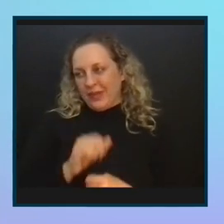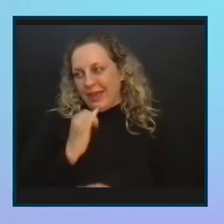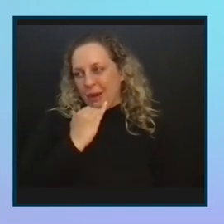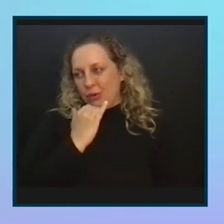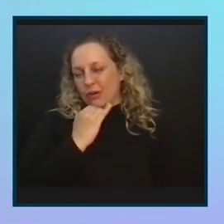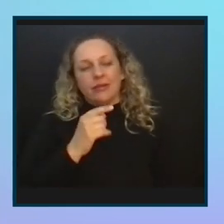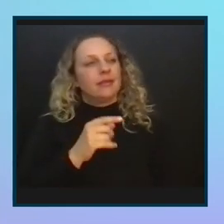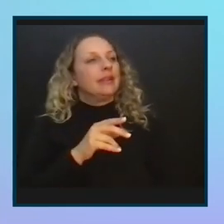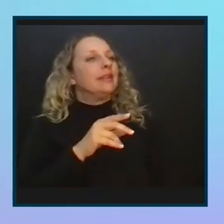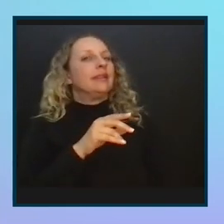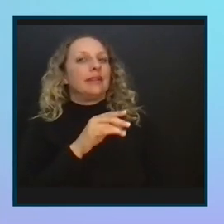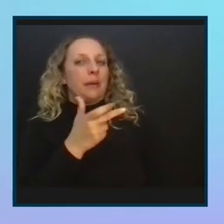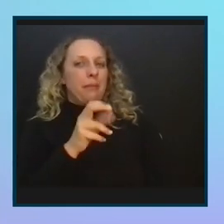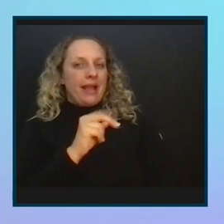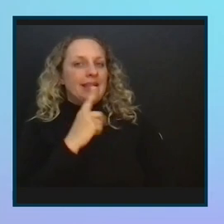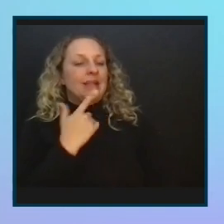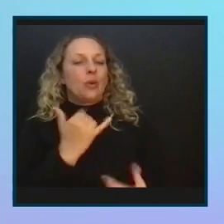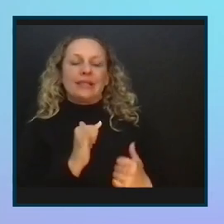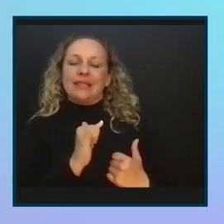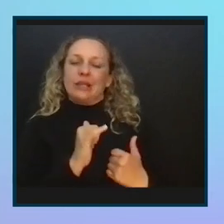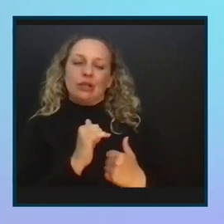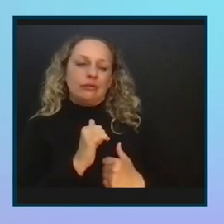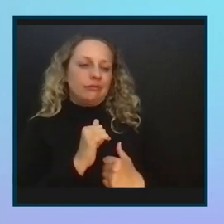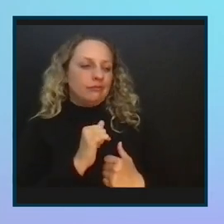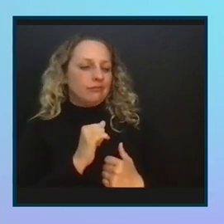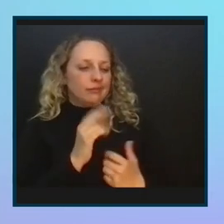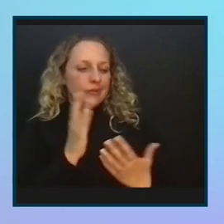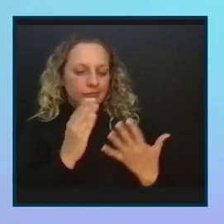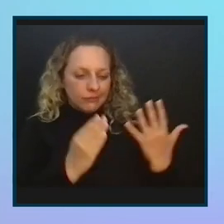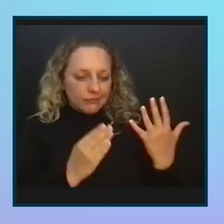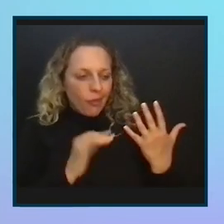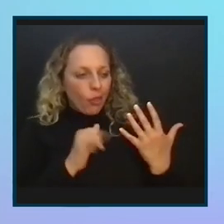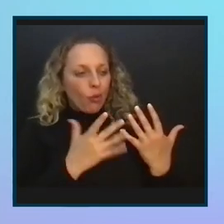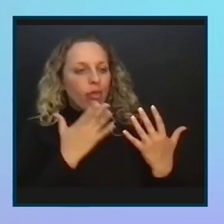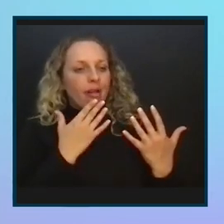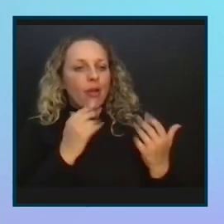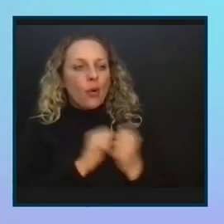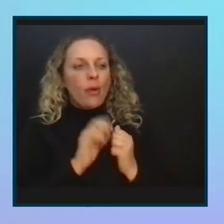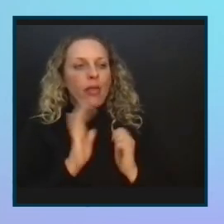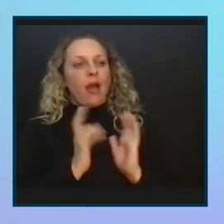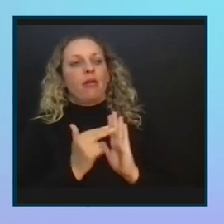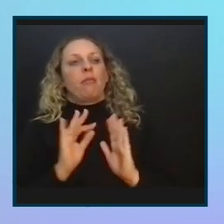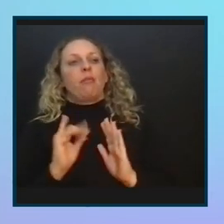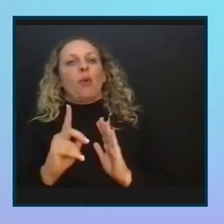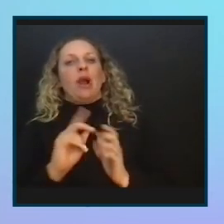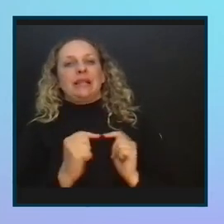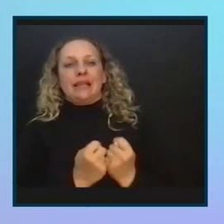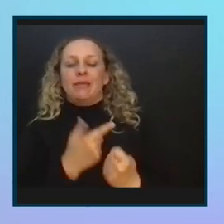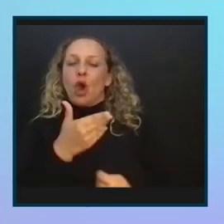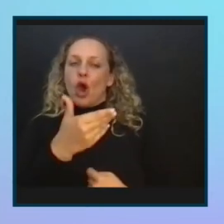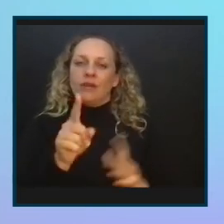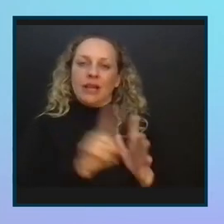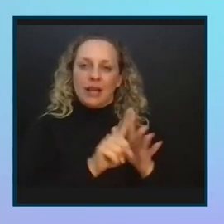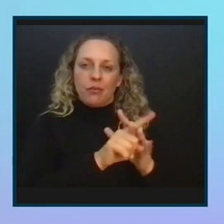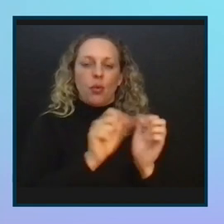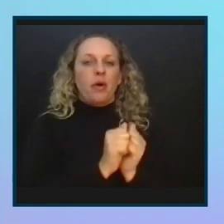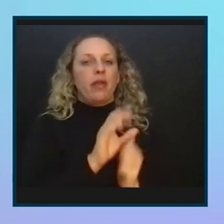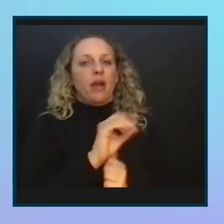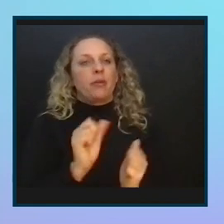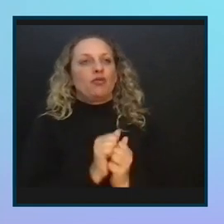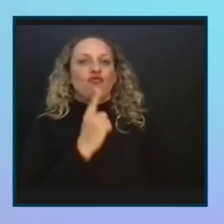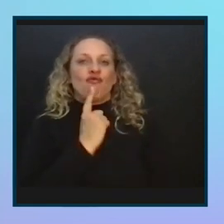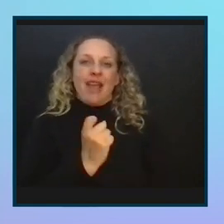So yes, we're still working through colors with our brand team. And that is something that often comes up with companies with